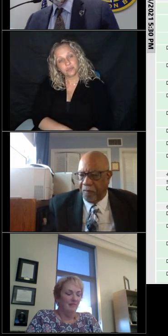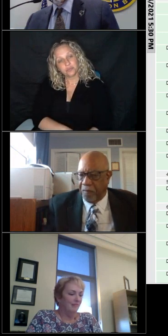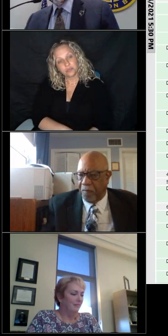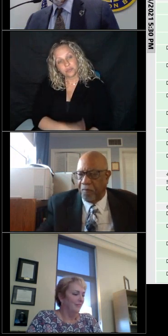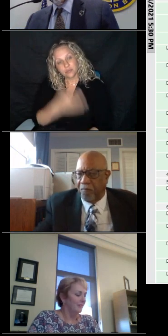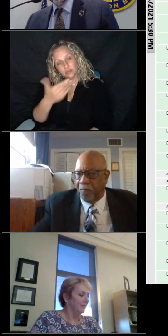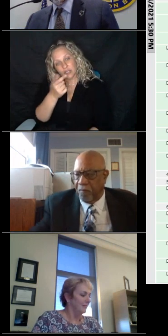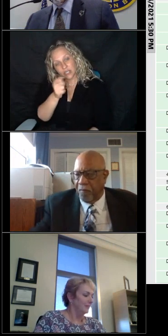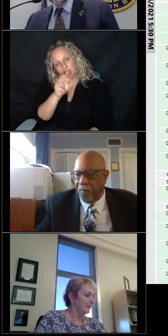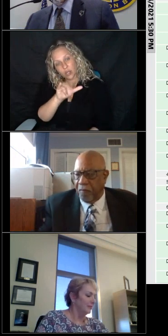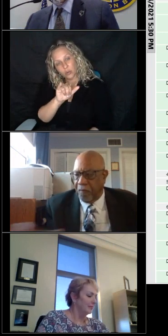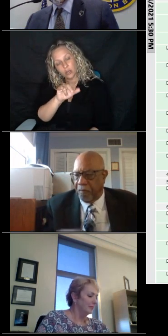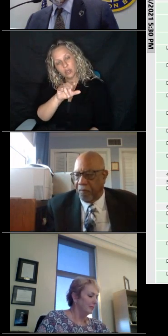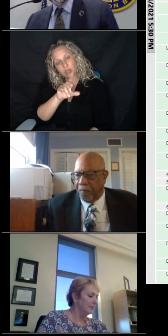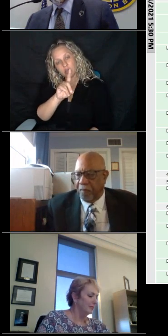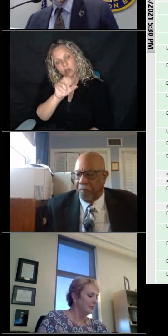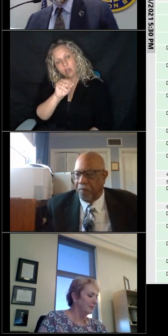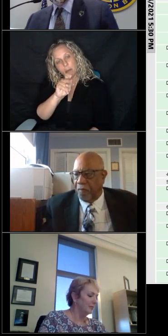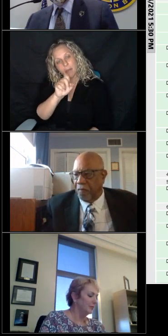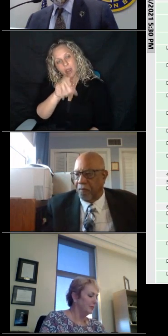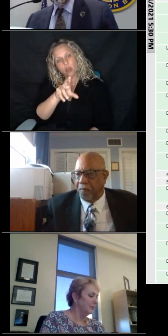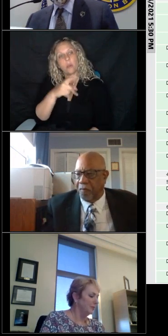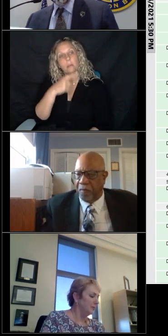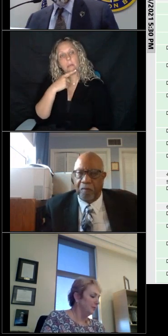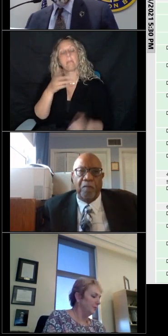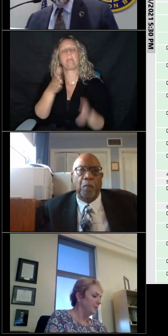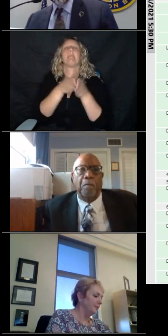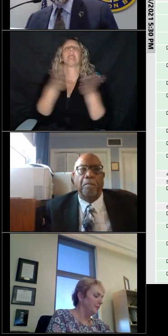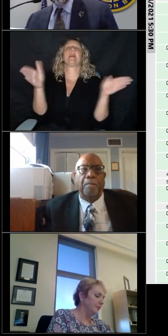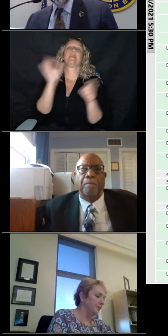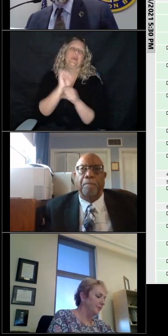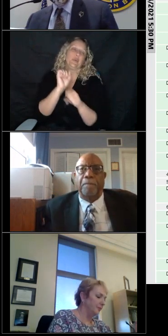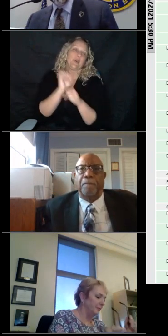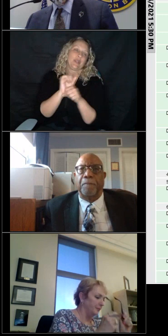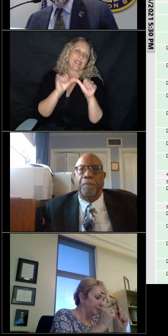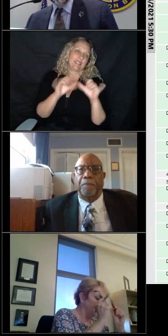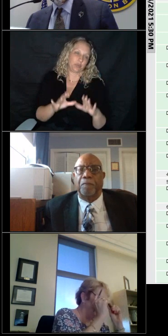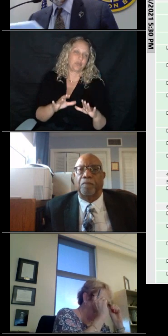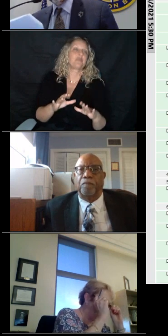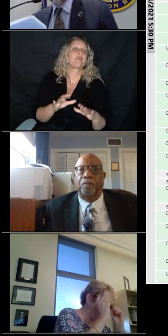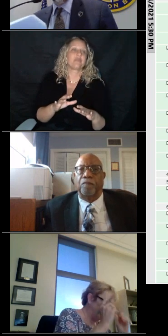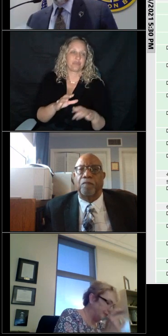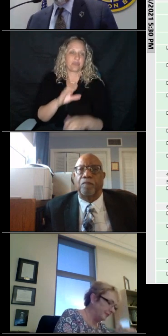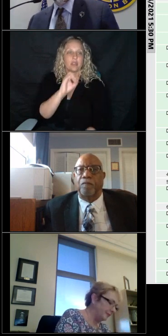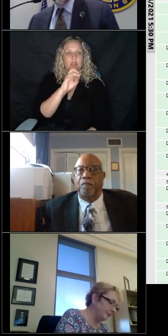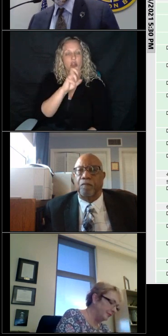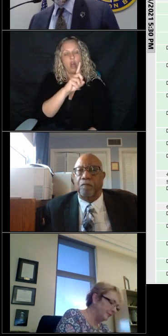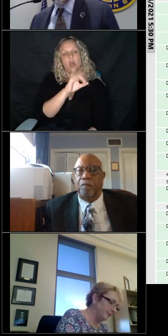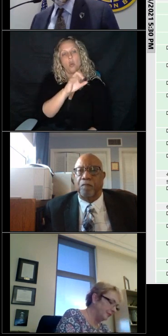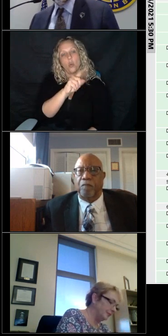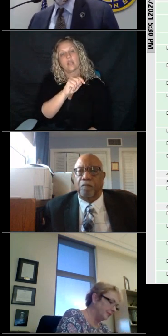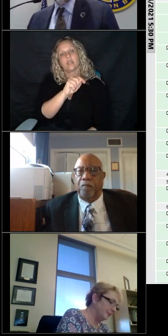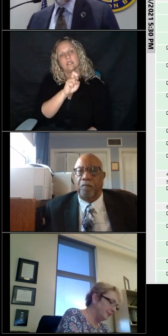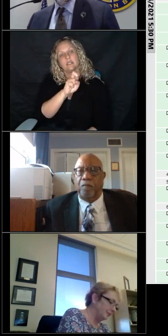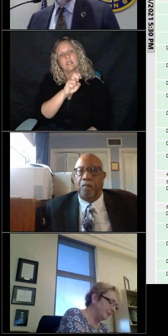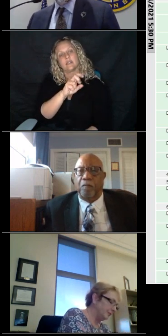Gary Dunmeyer, Interim Director of Public Works and Engineering, that the Solid Waste Division will be having Tire Amnesty Week.